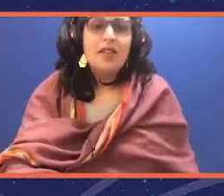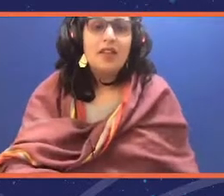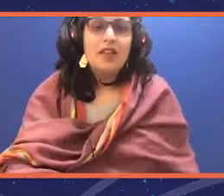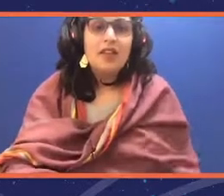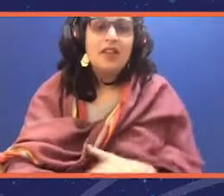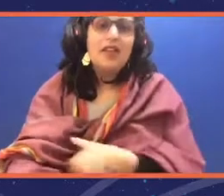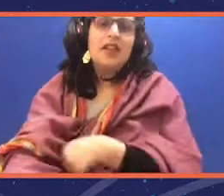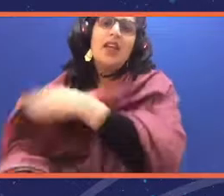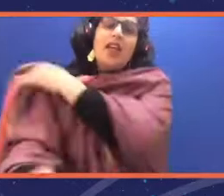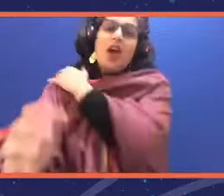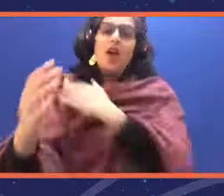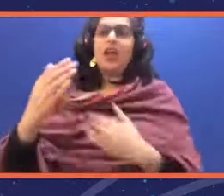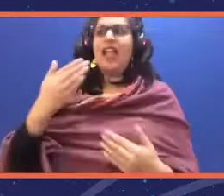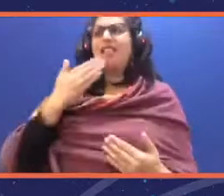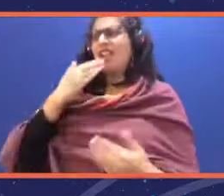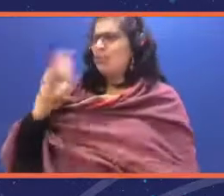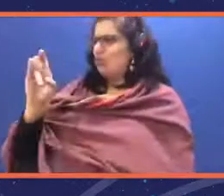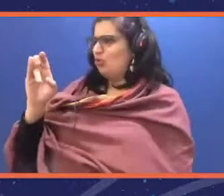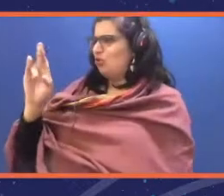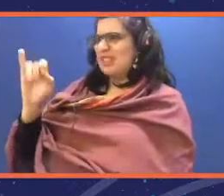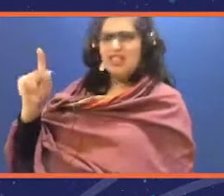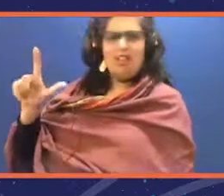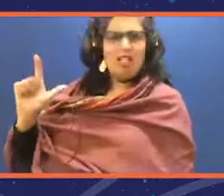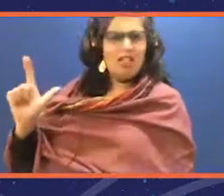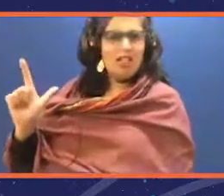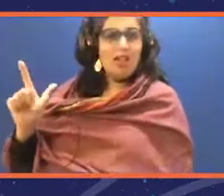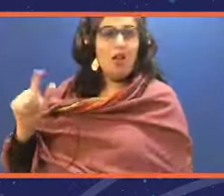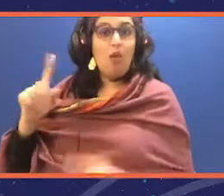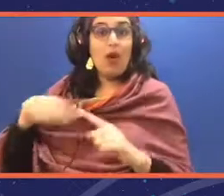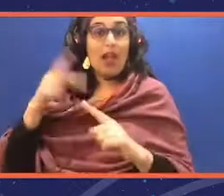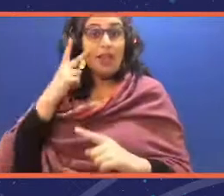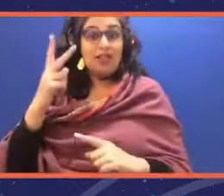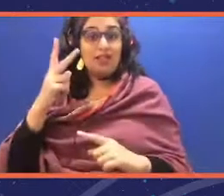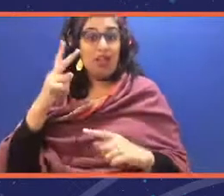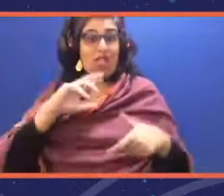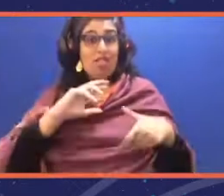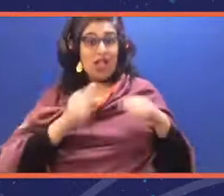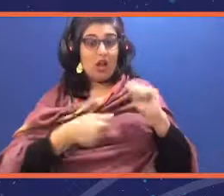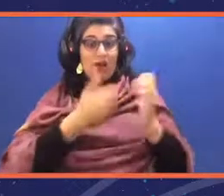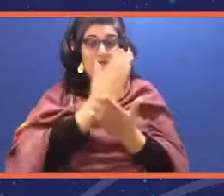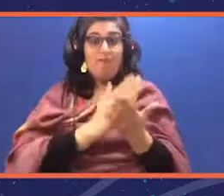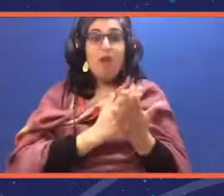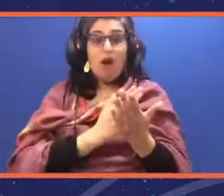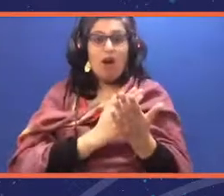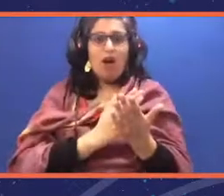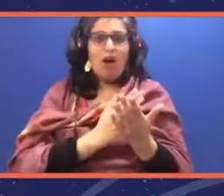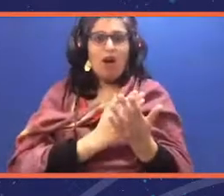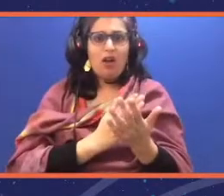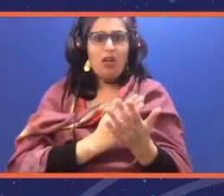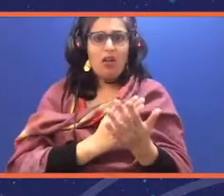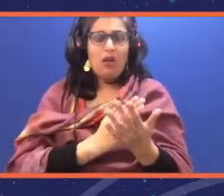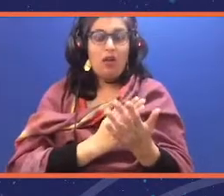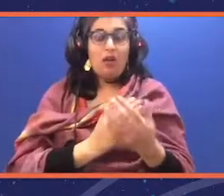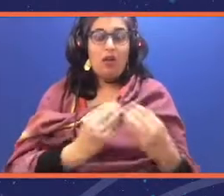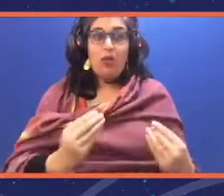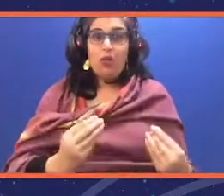question. I know that for me, when I saw the grief piece, it was just very enlightening, just